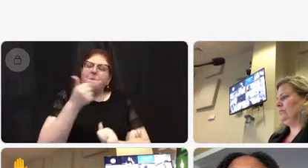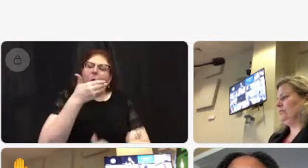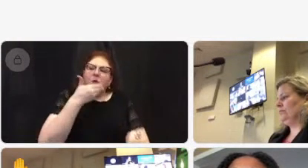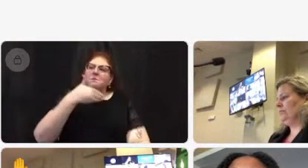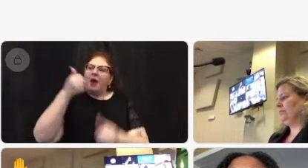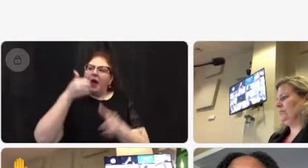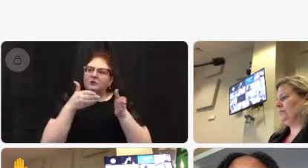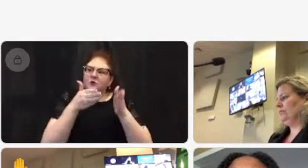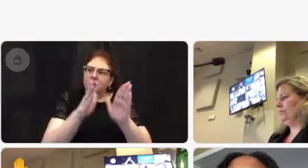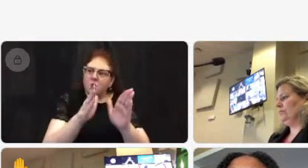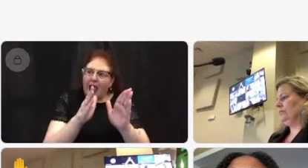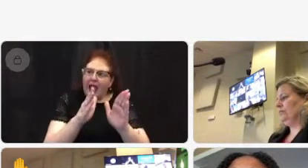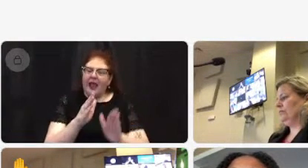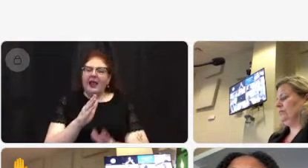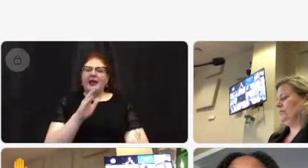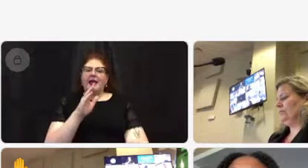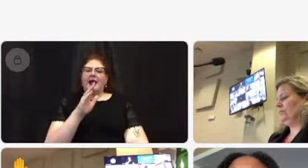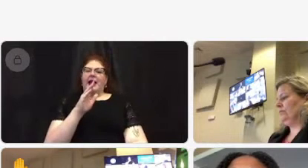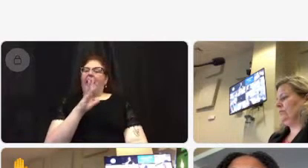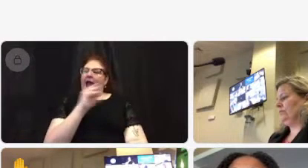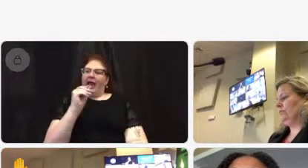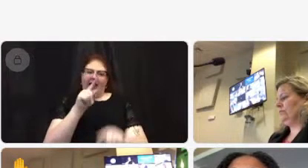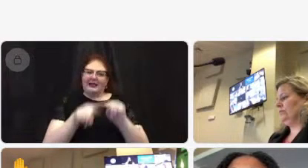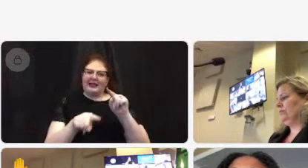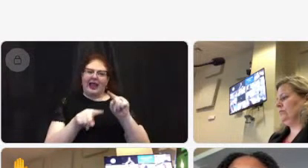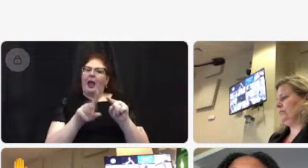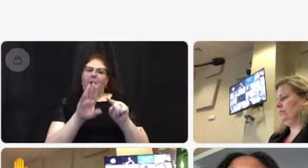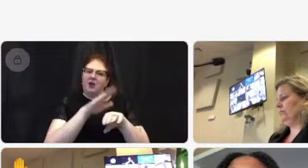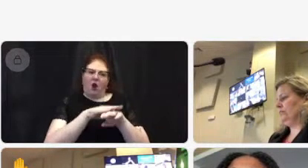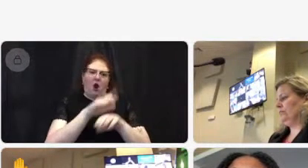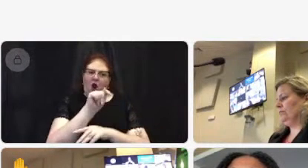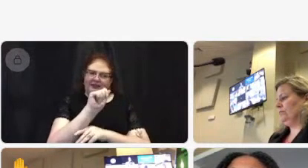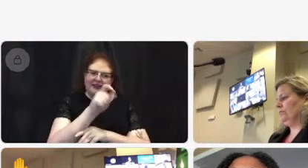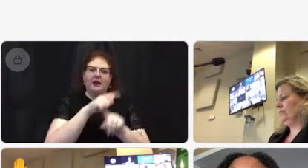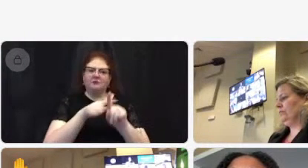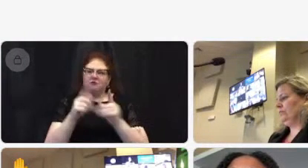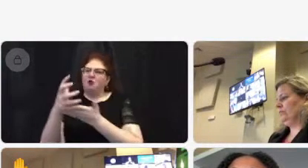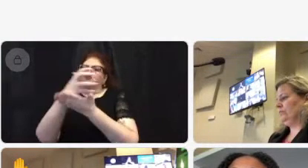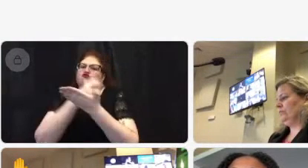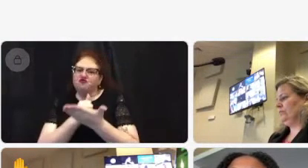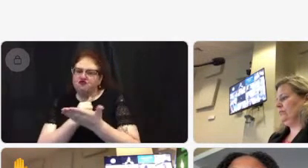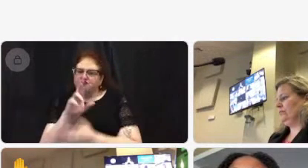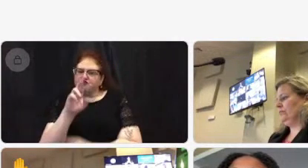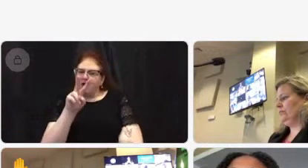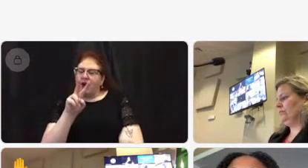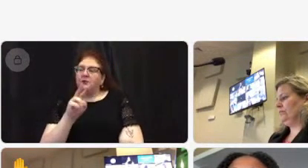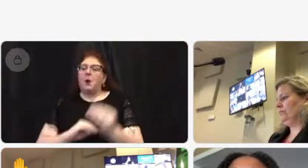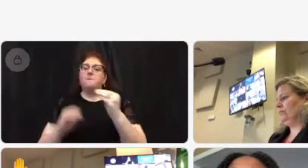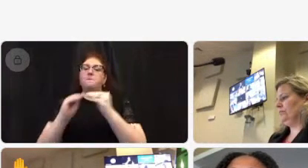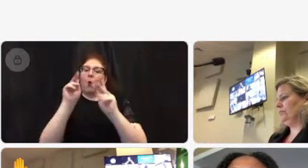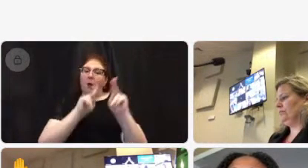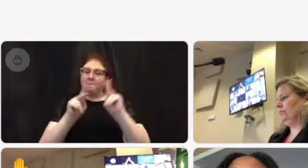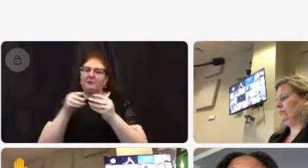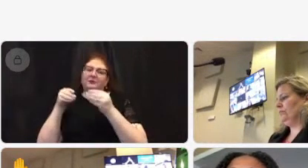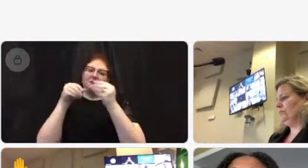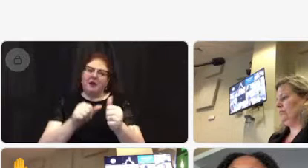people spending more money here. And I think what your program does that. But the